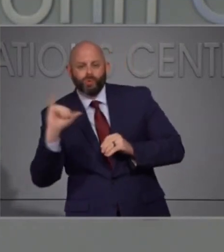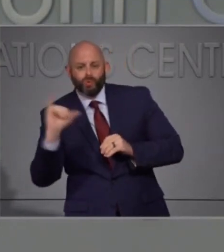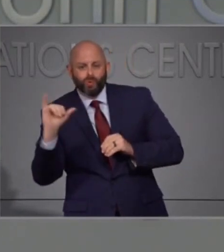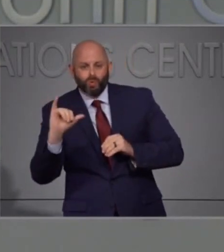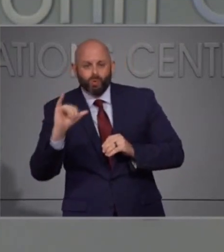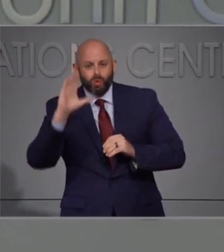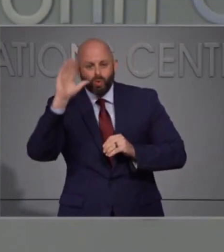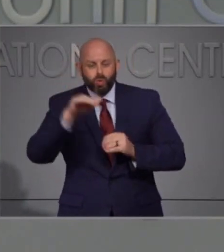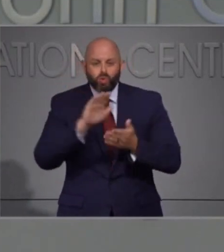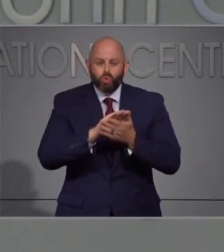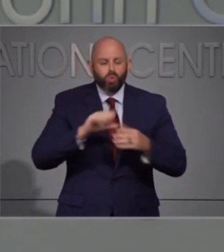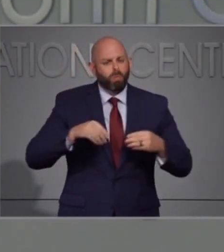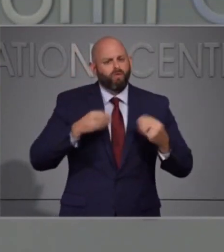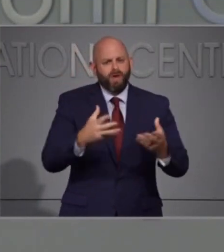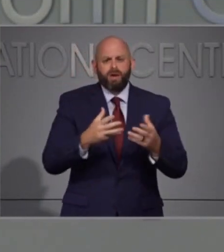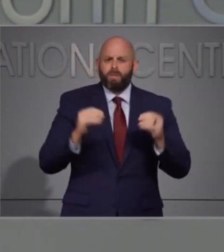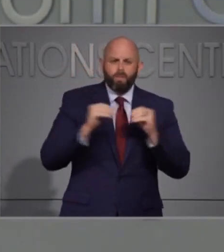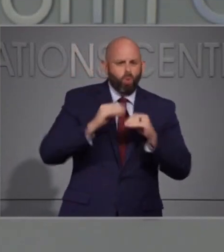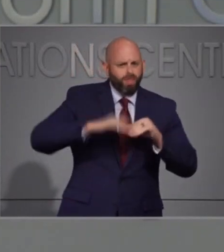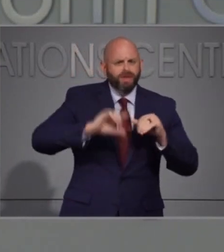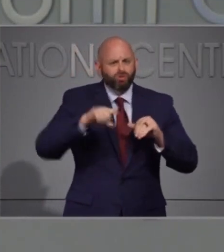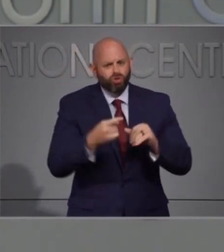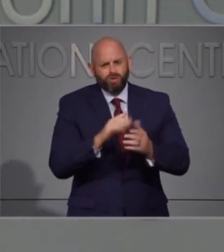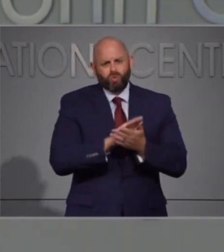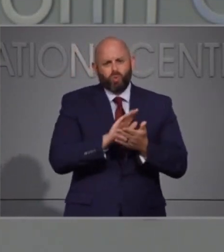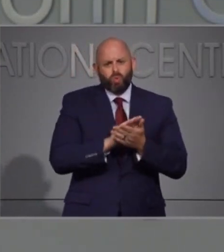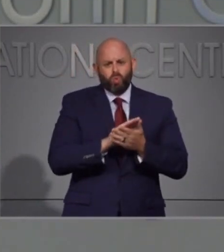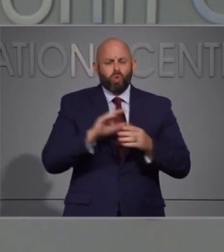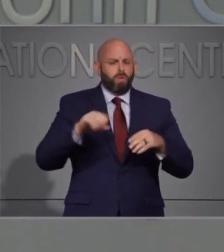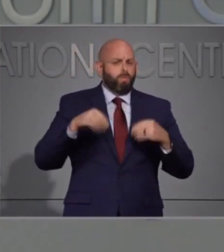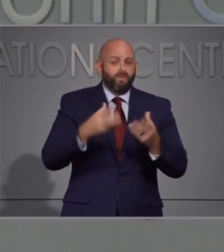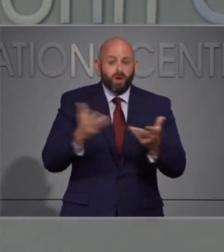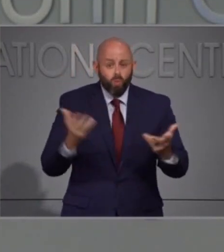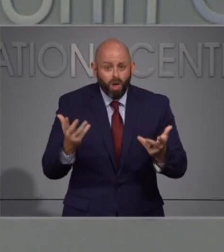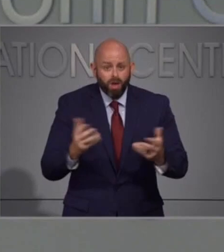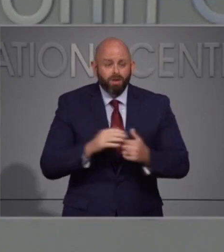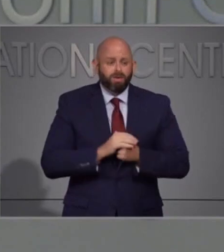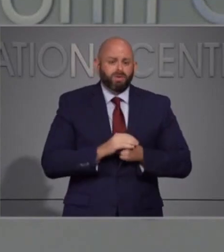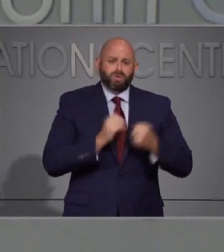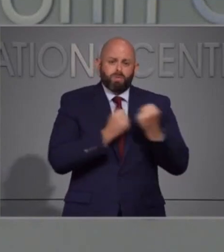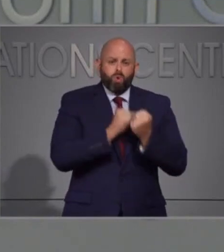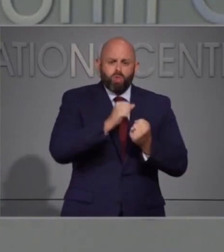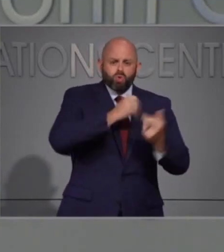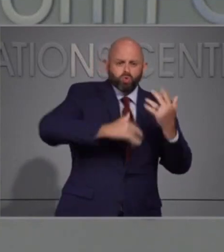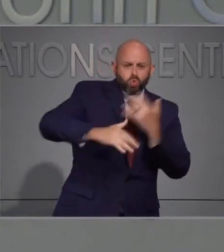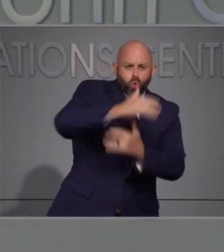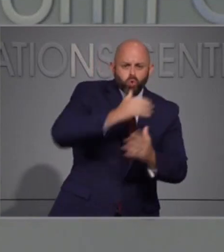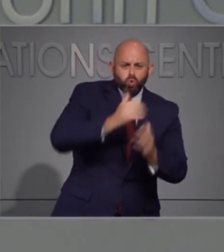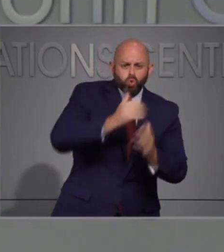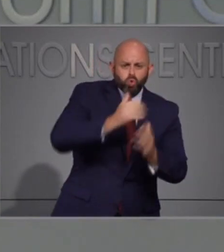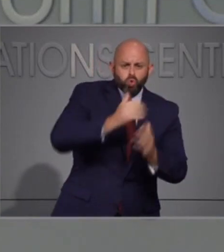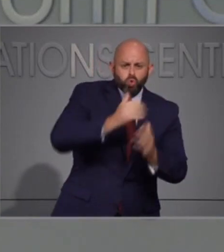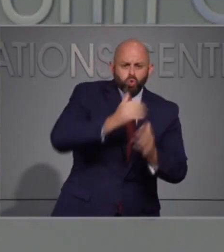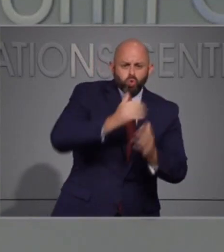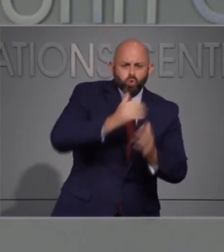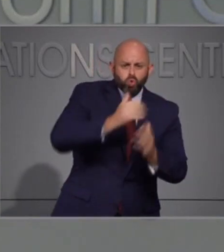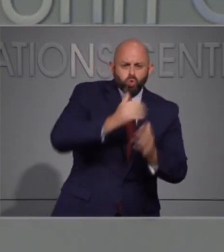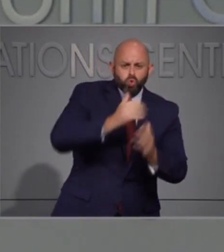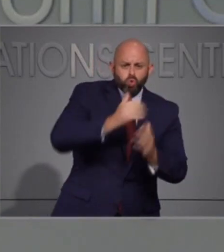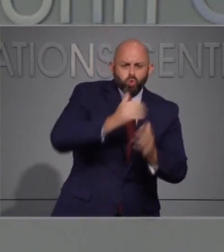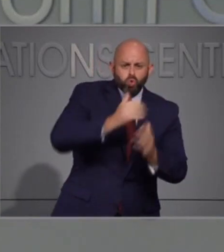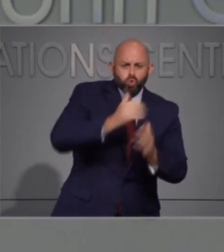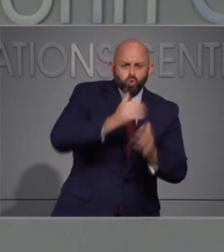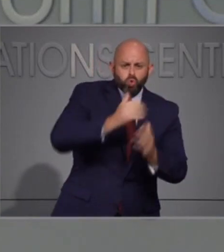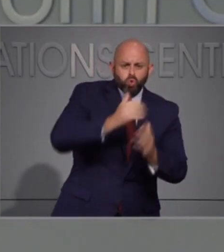Here's the situation. Masks will be required. Schools will have to limit the total number of people in the building. There's also going to be symptom checks